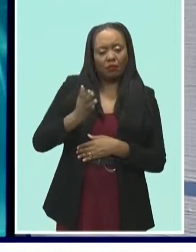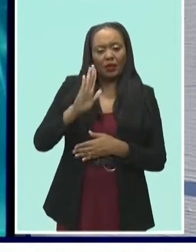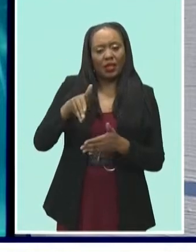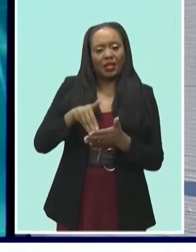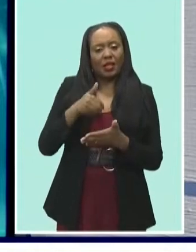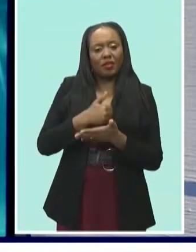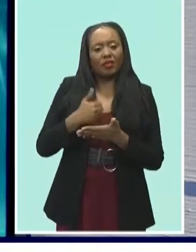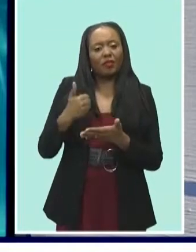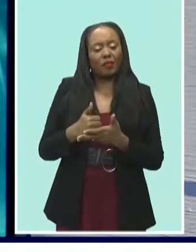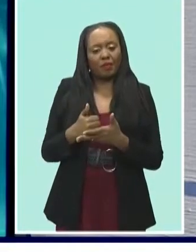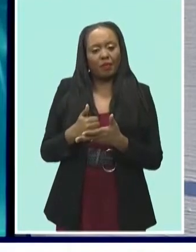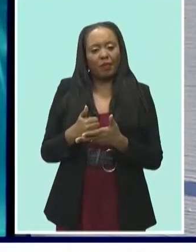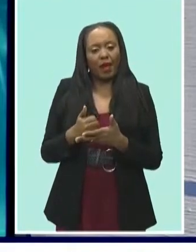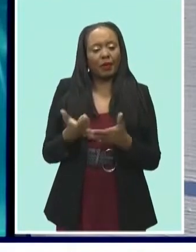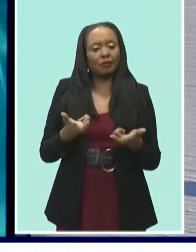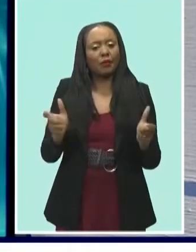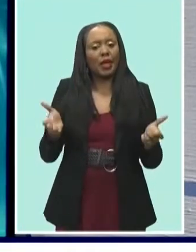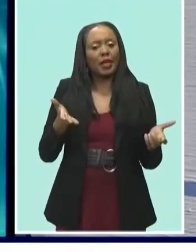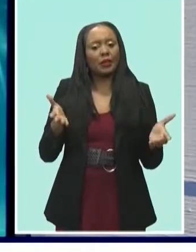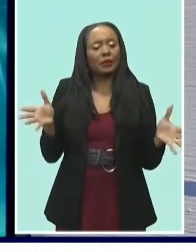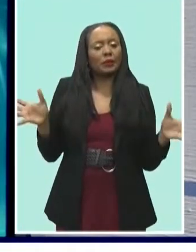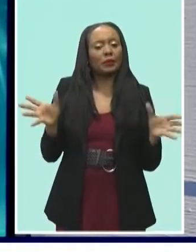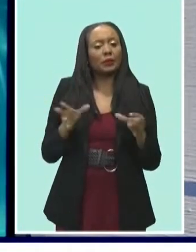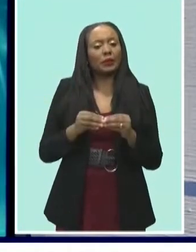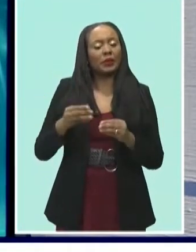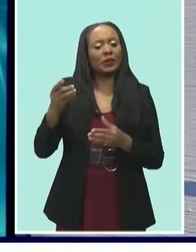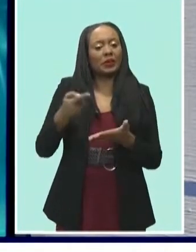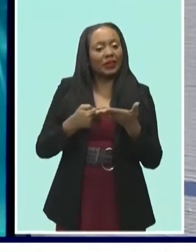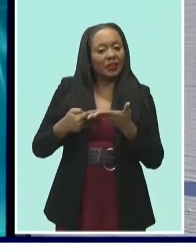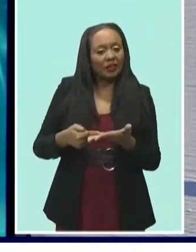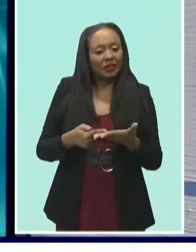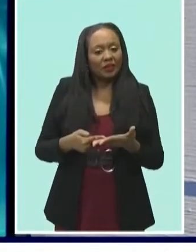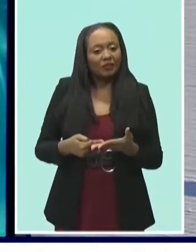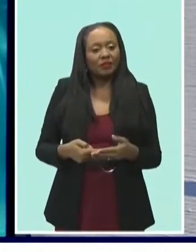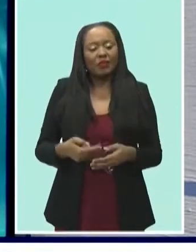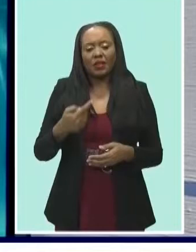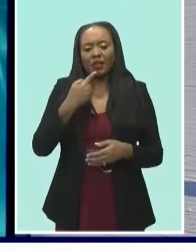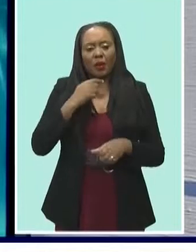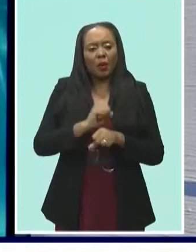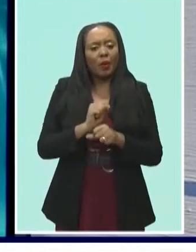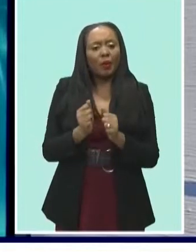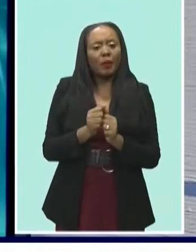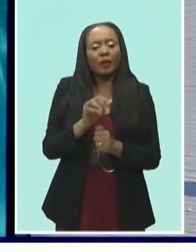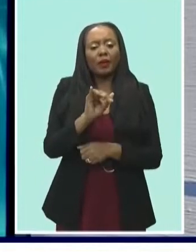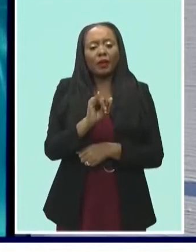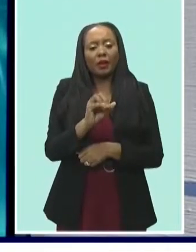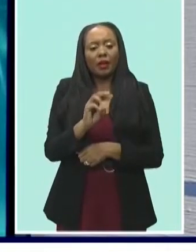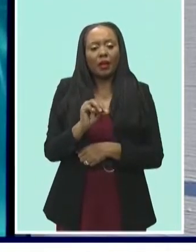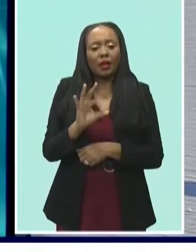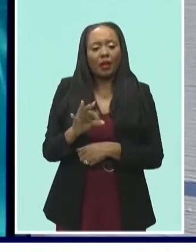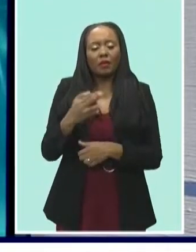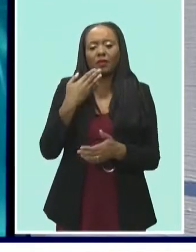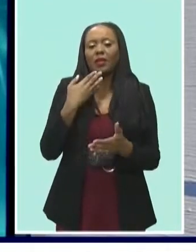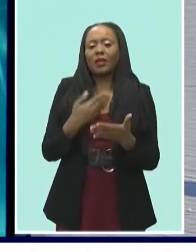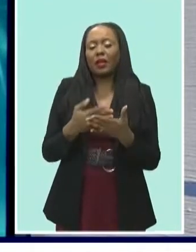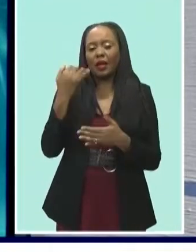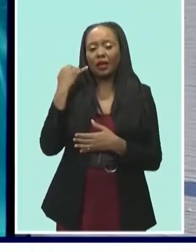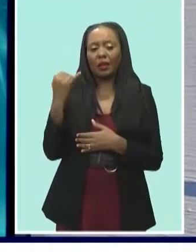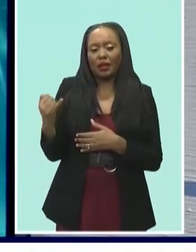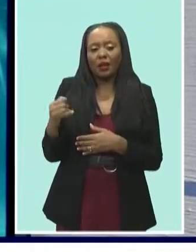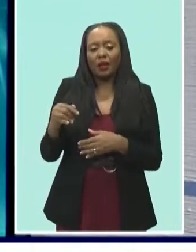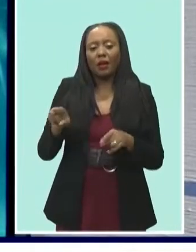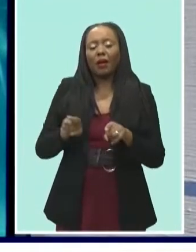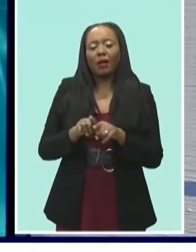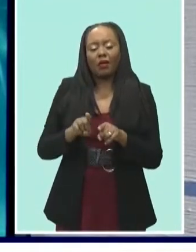Economic Forum. Now, during a recent interview with the Central Bank, she says that working with the International Monetary Fund was a good move and also